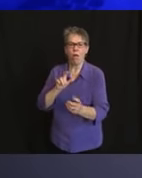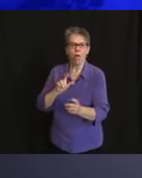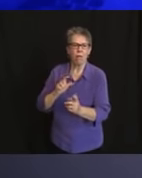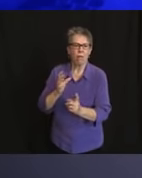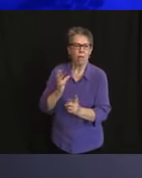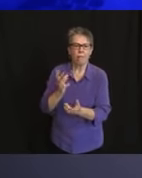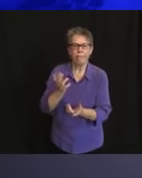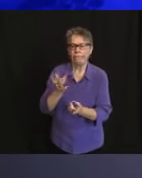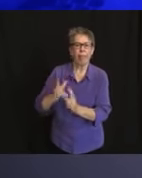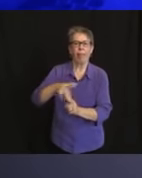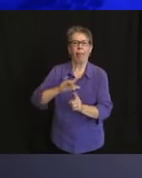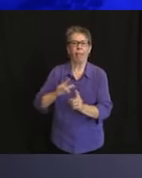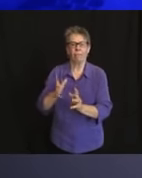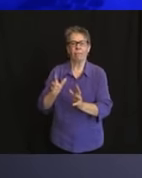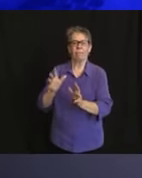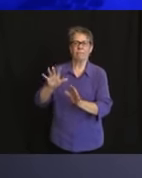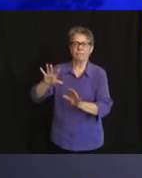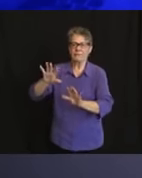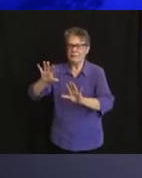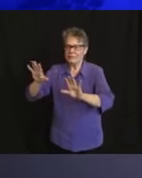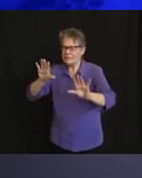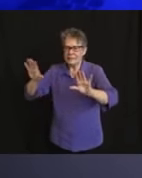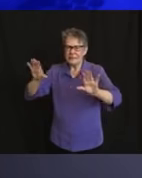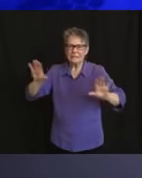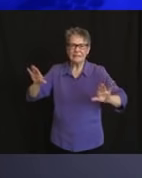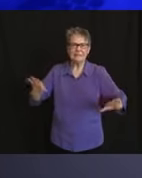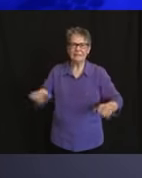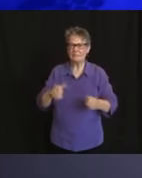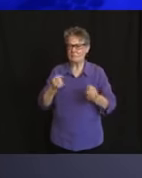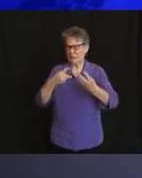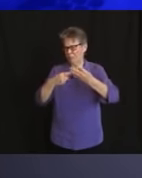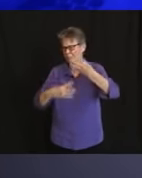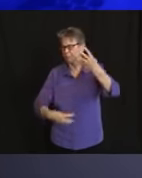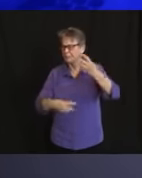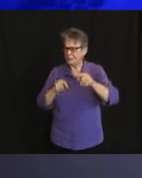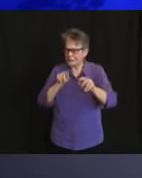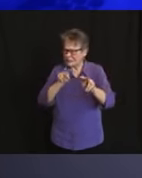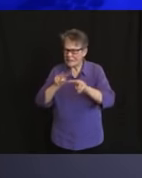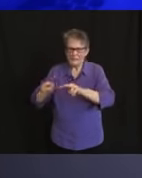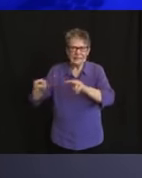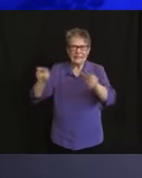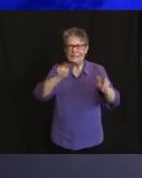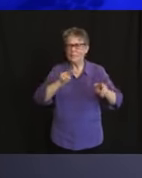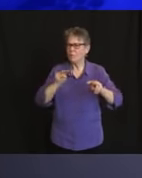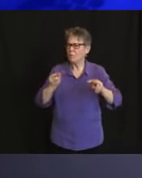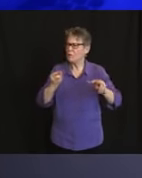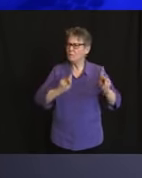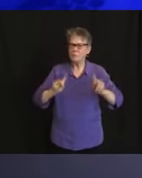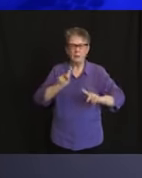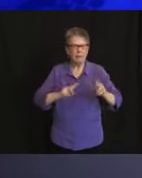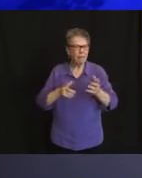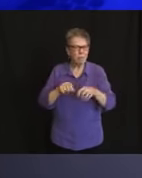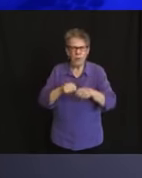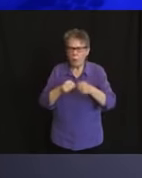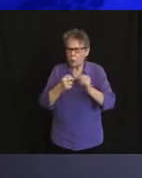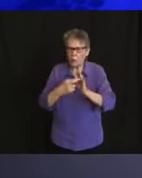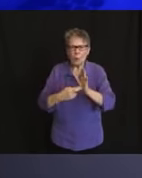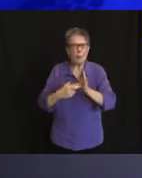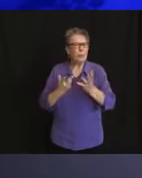OEM coordinators, and there's probably not a day goes by that I don't ask them or the state doesn't ask them to do something, and that's